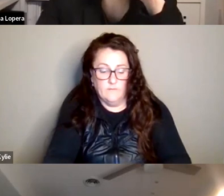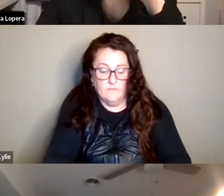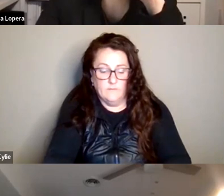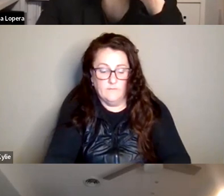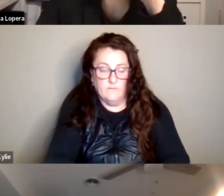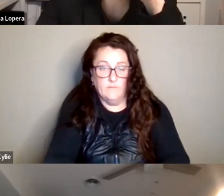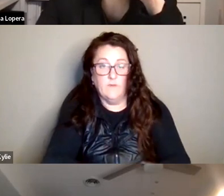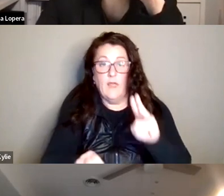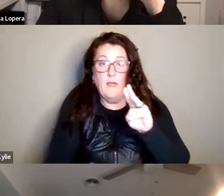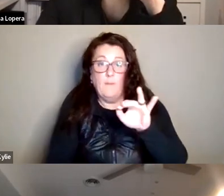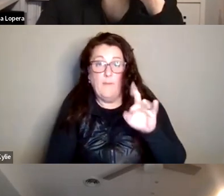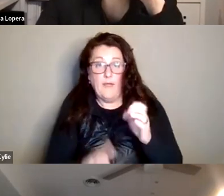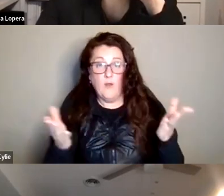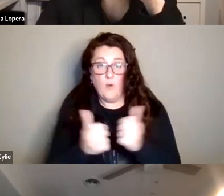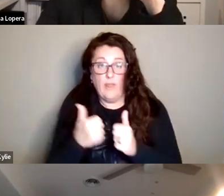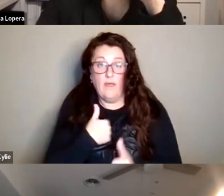Mike, are you with us?